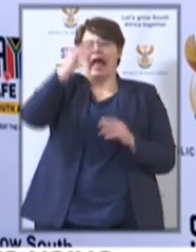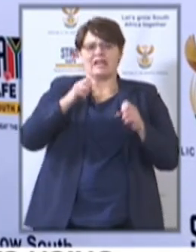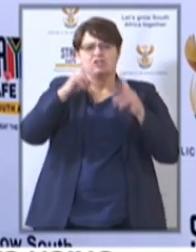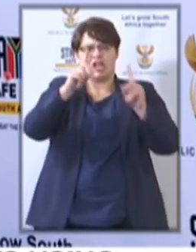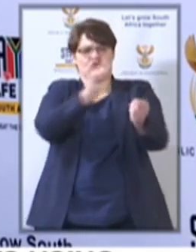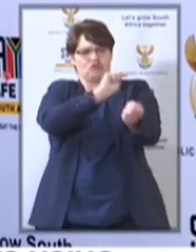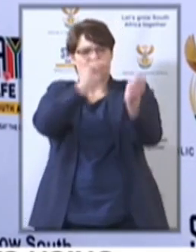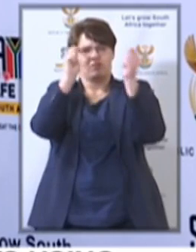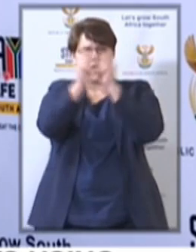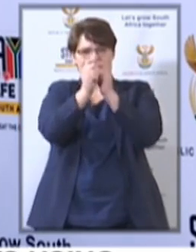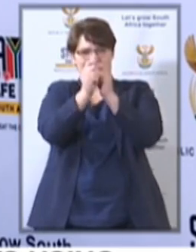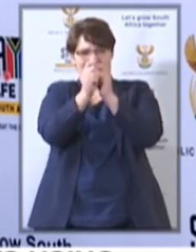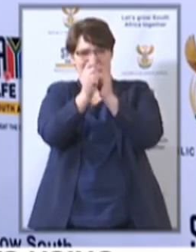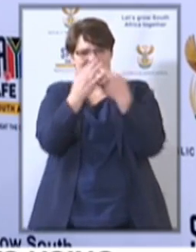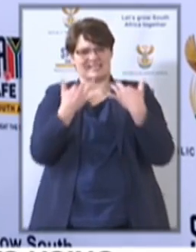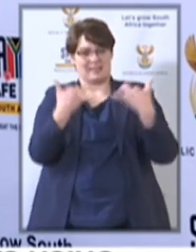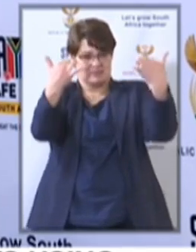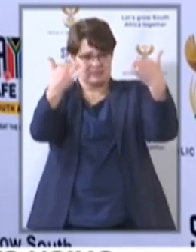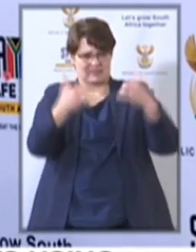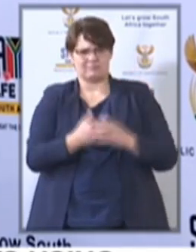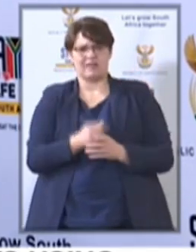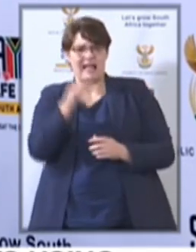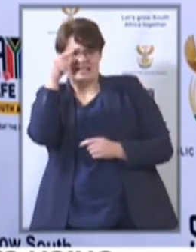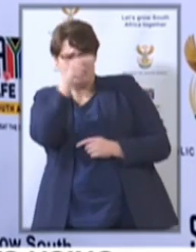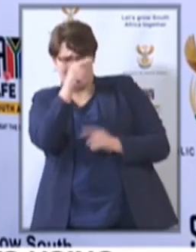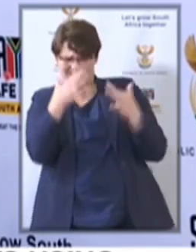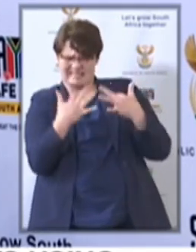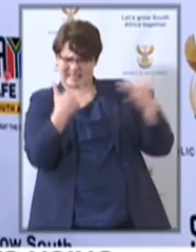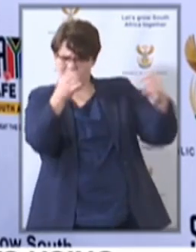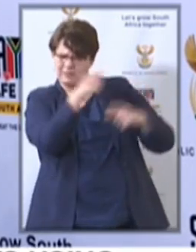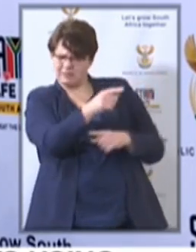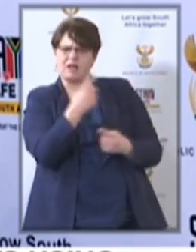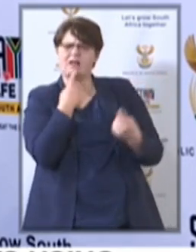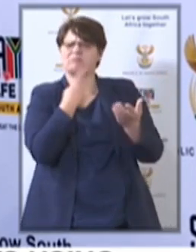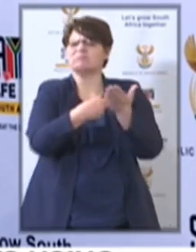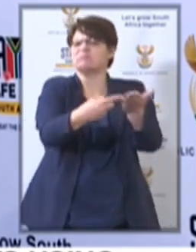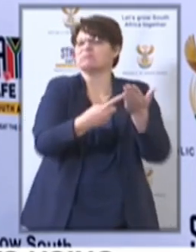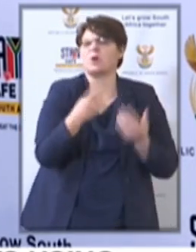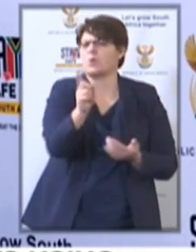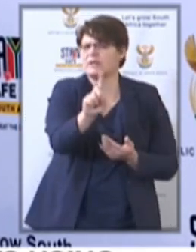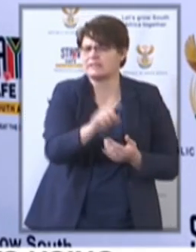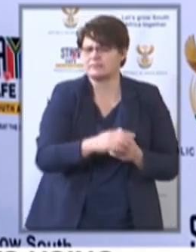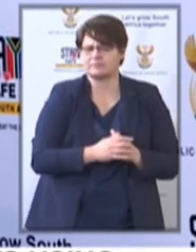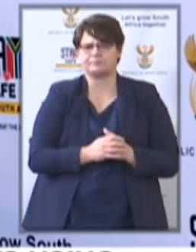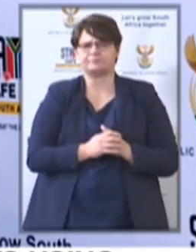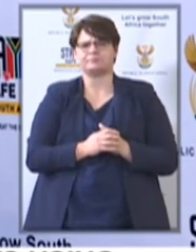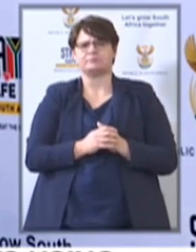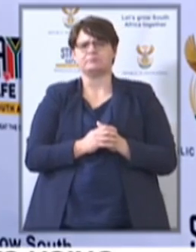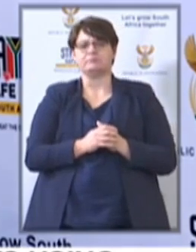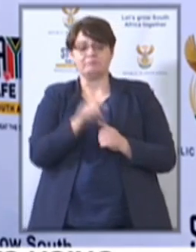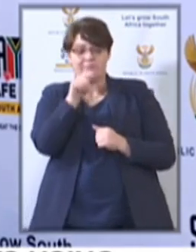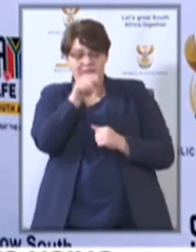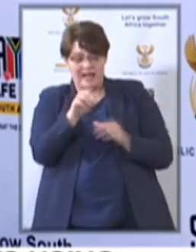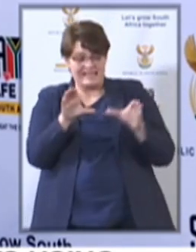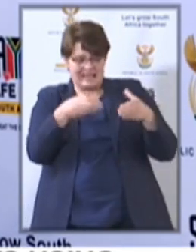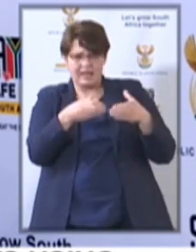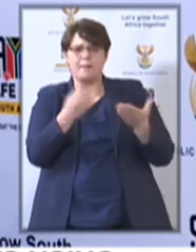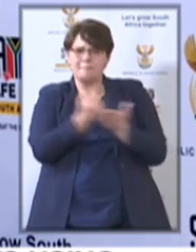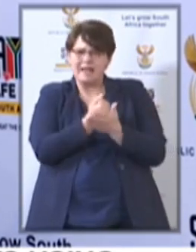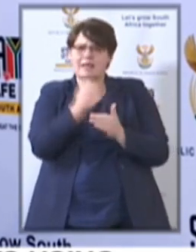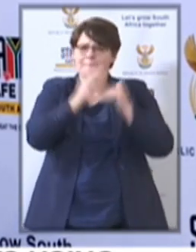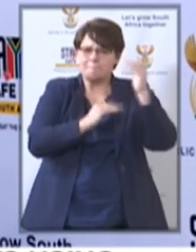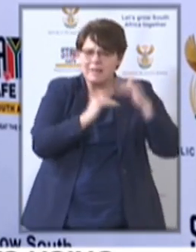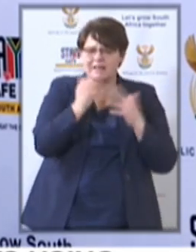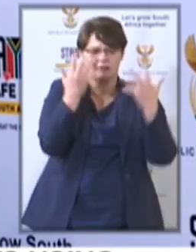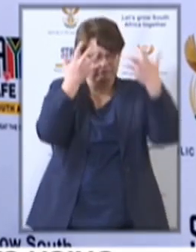Transformation. Amongst the things highlighted at this summit was that the sector should build on the